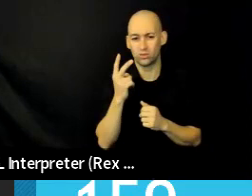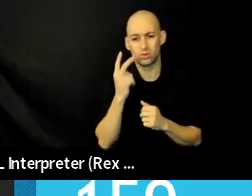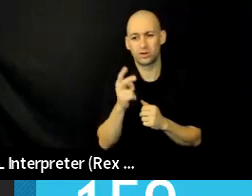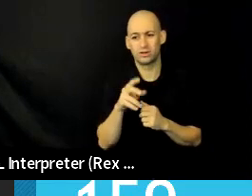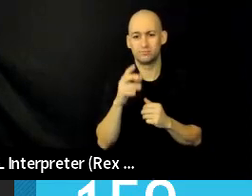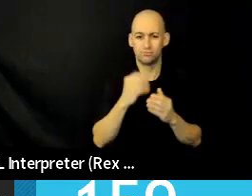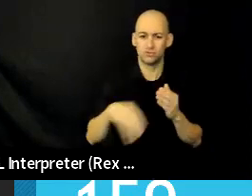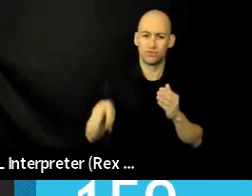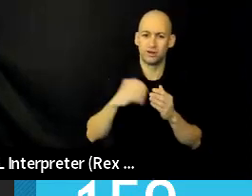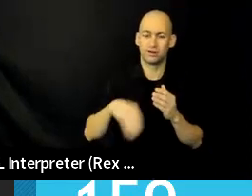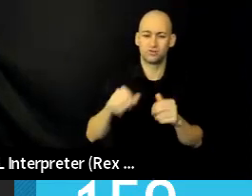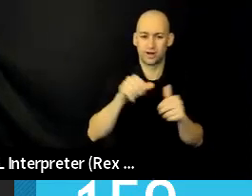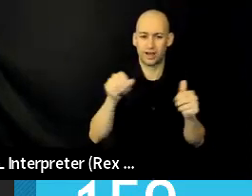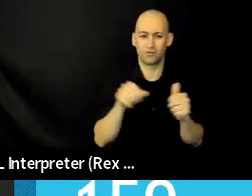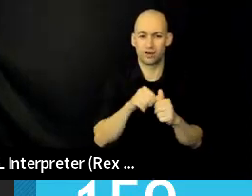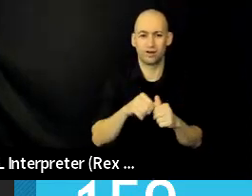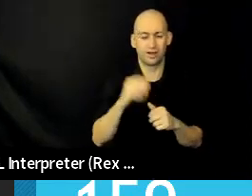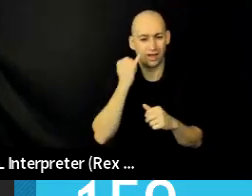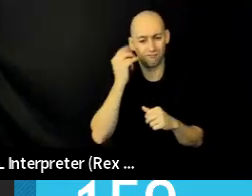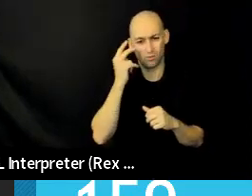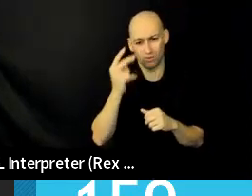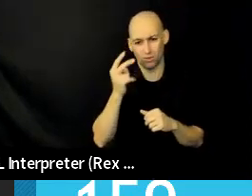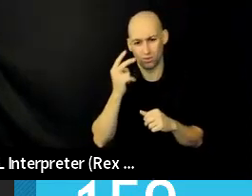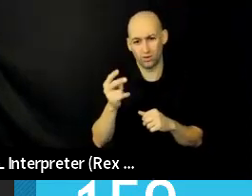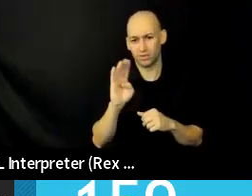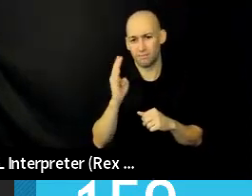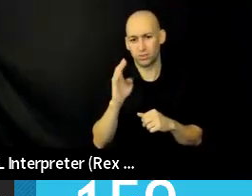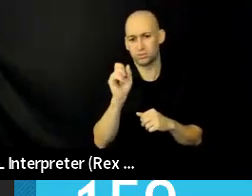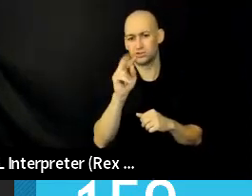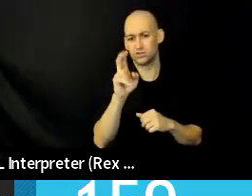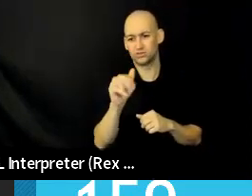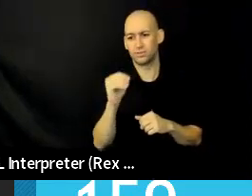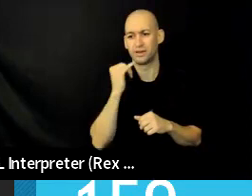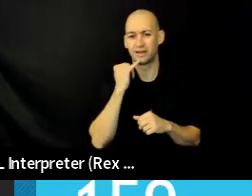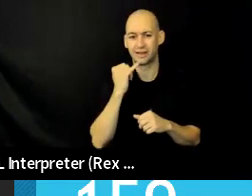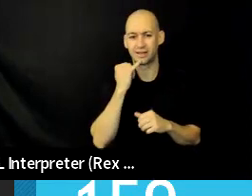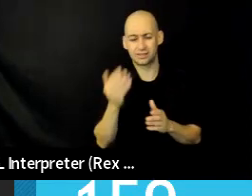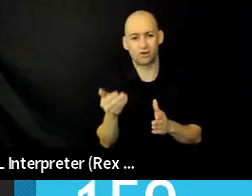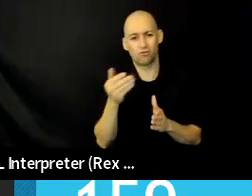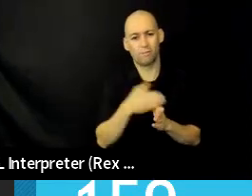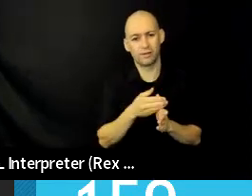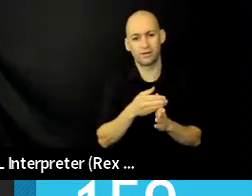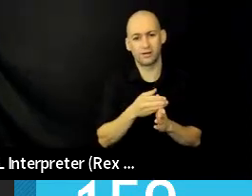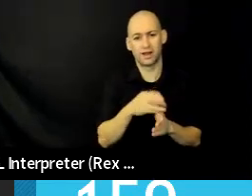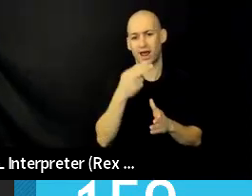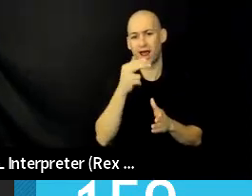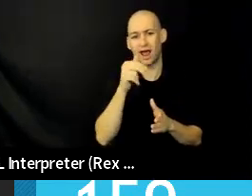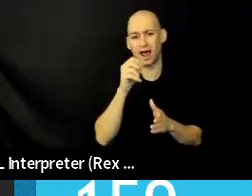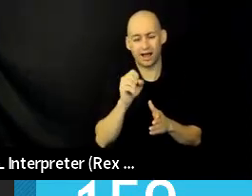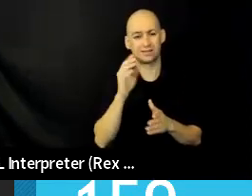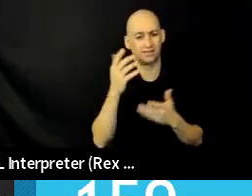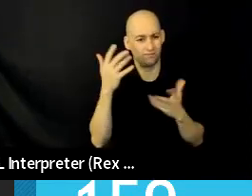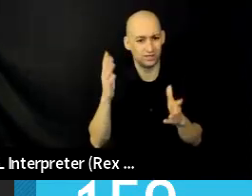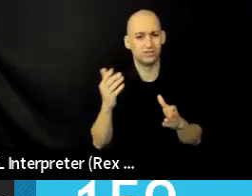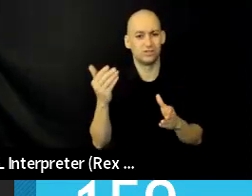drainage area. If you look at the drainage area in the blue stream, it is interrupted. It has been disturbed. It's